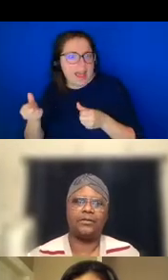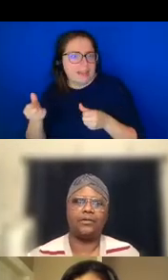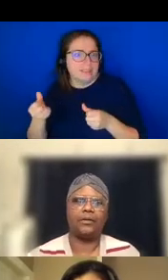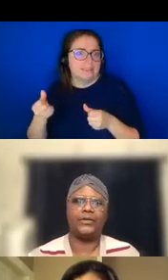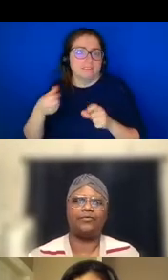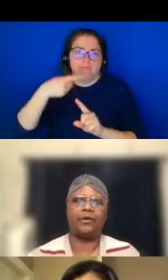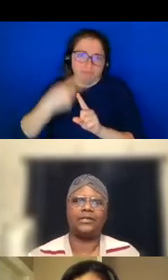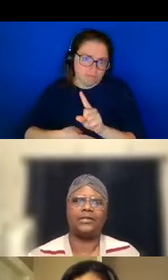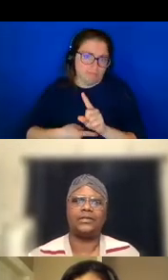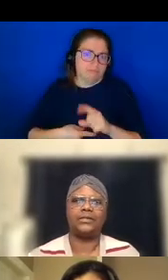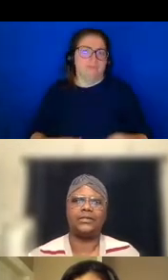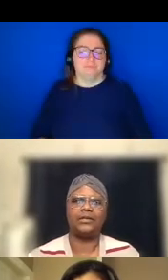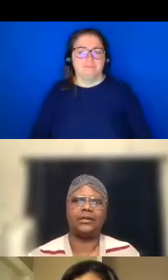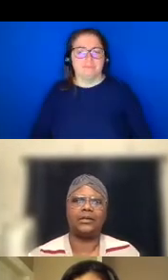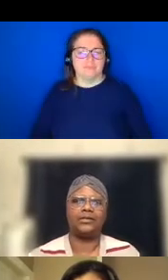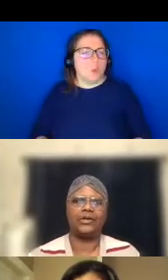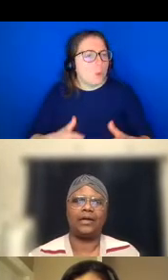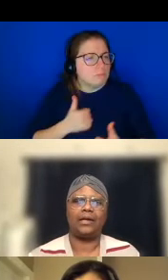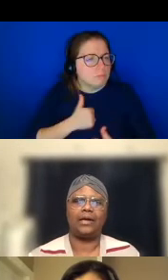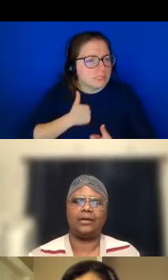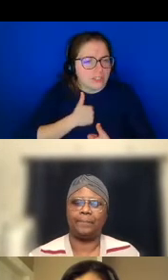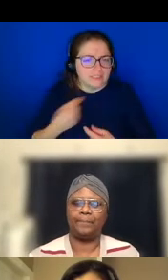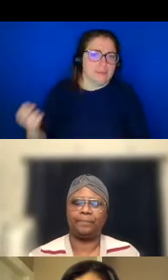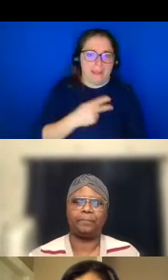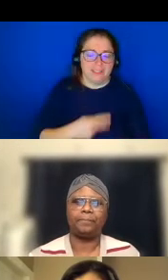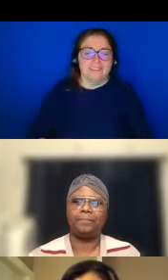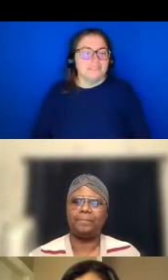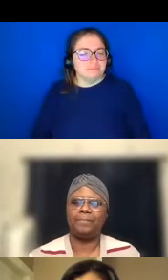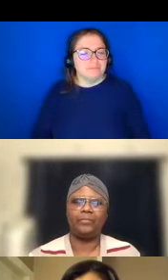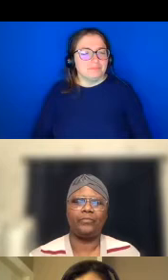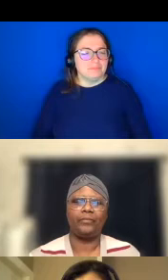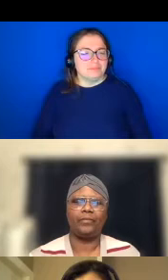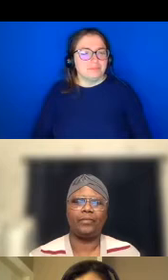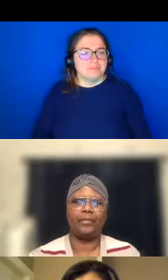oops, going too fast. Let's try that again.